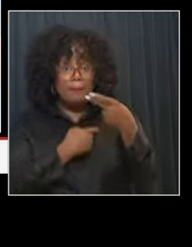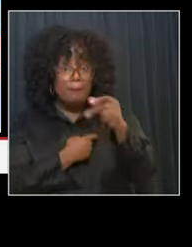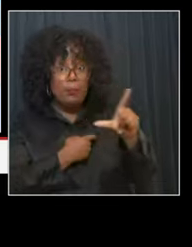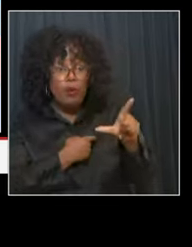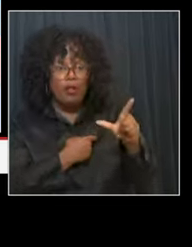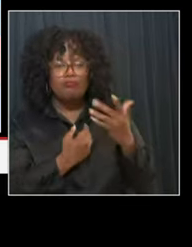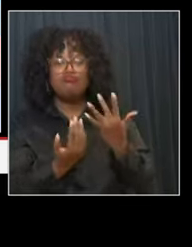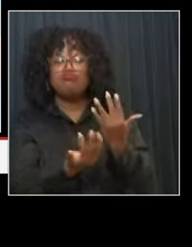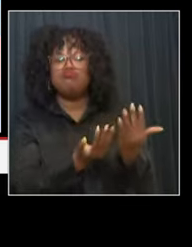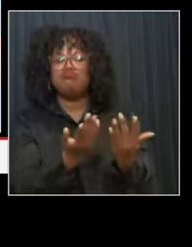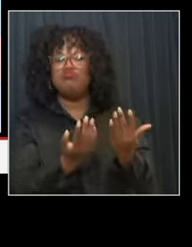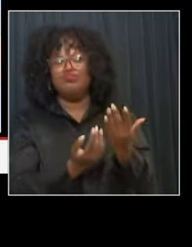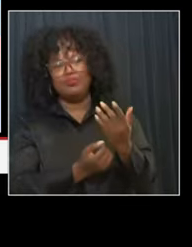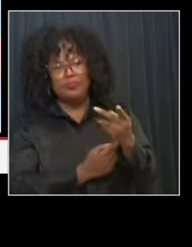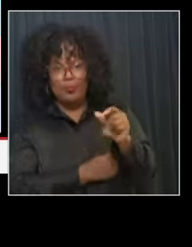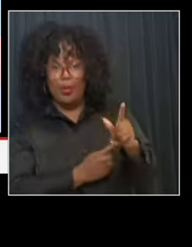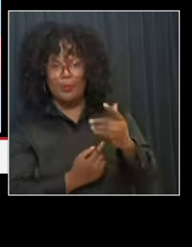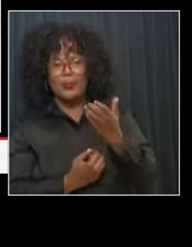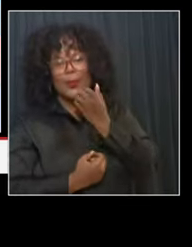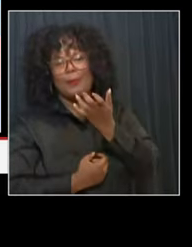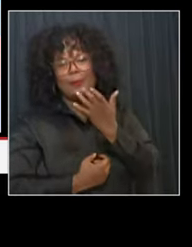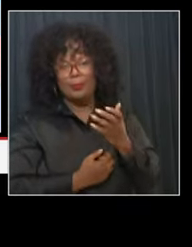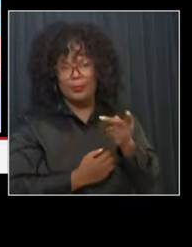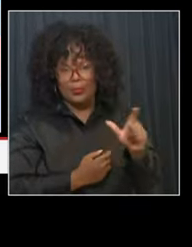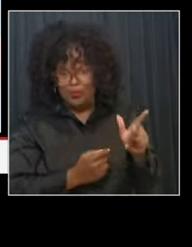design at the Carter Barron location.